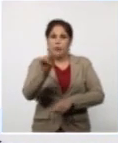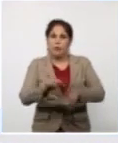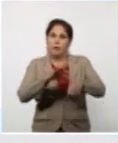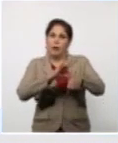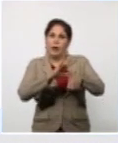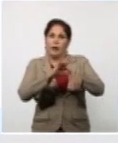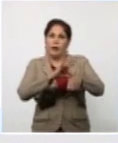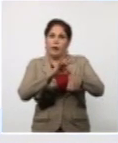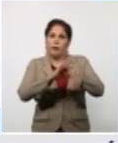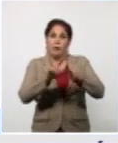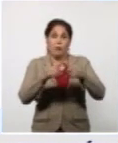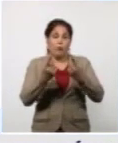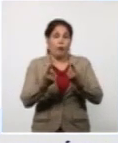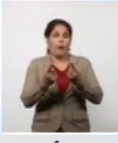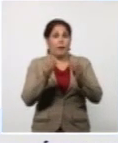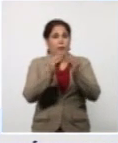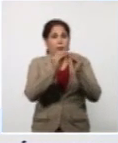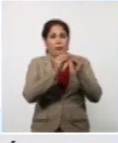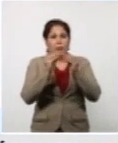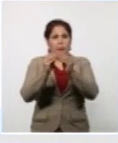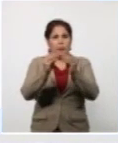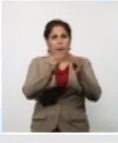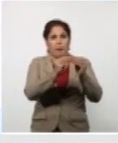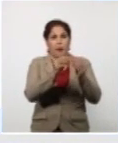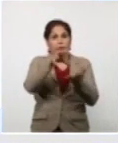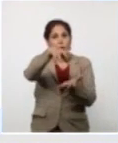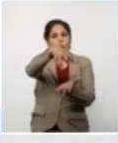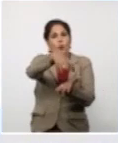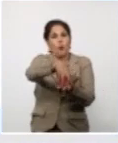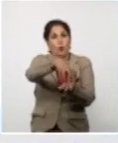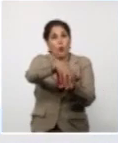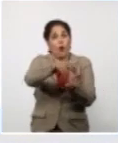but 7 of these cases are